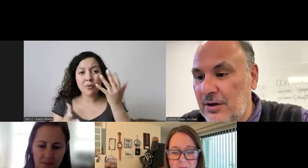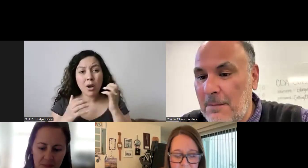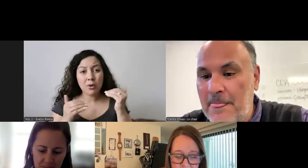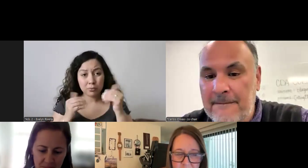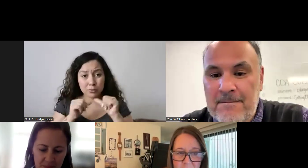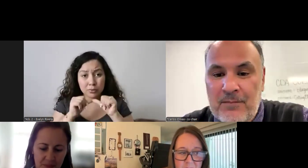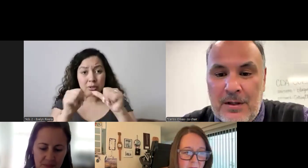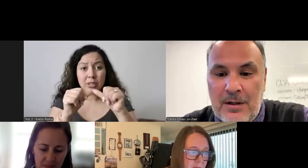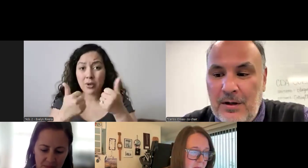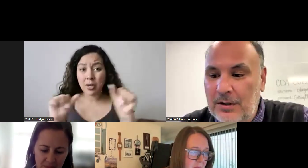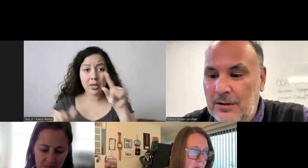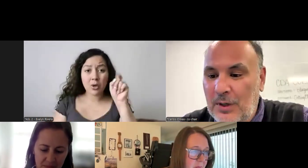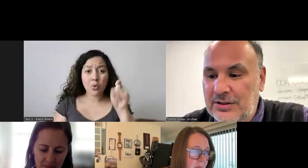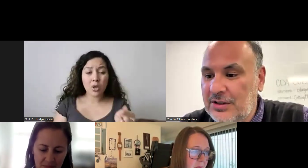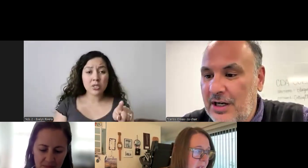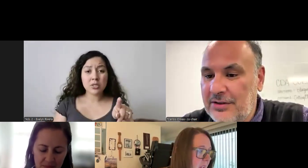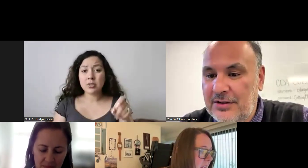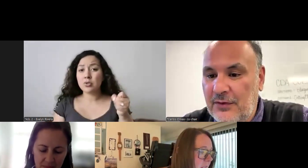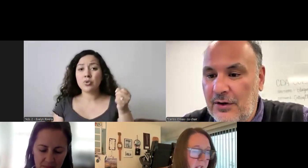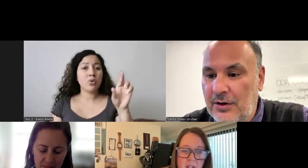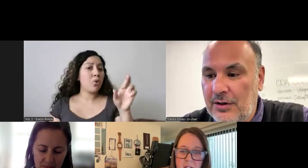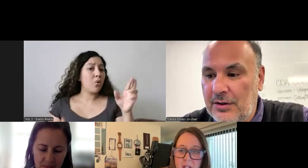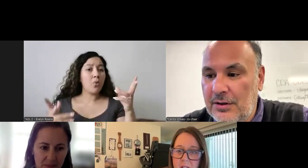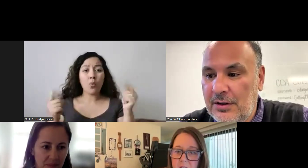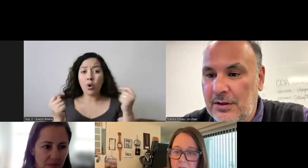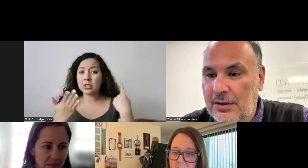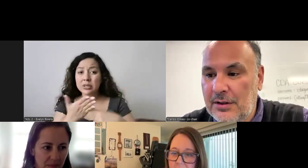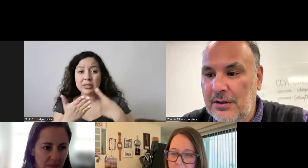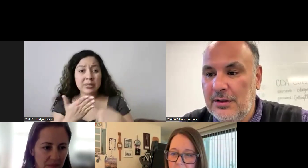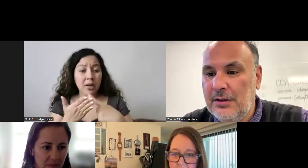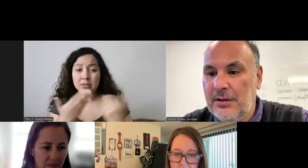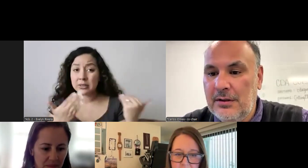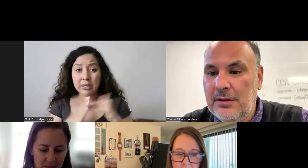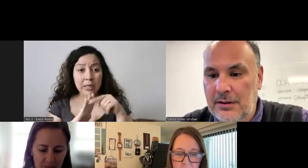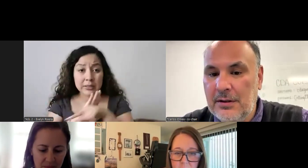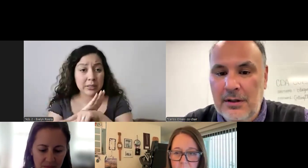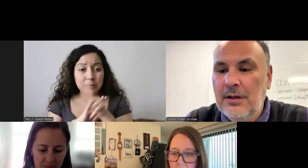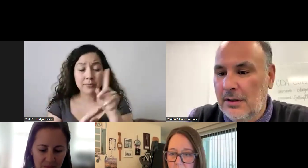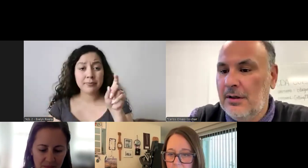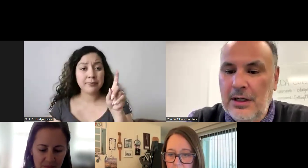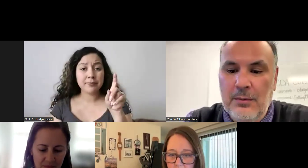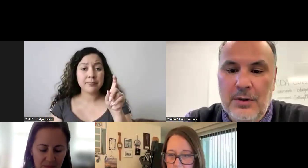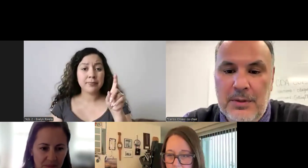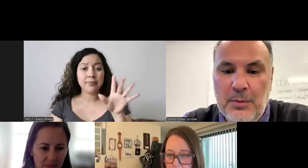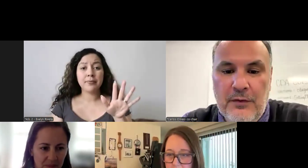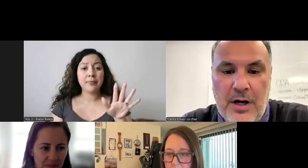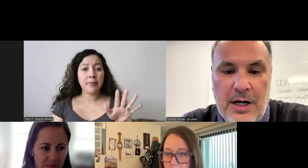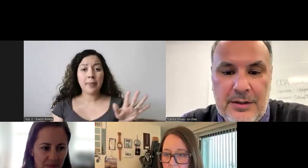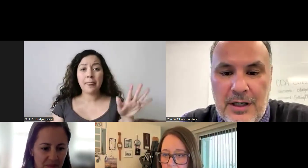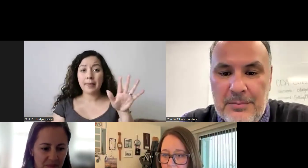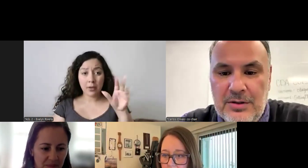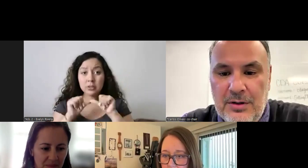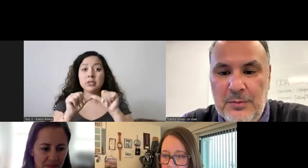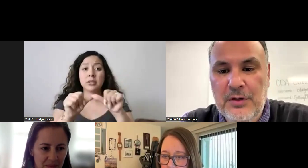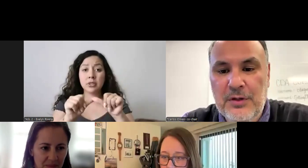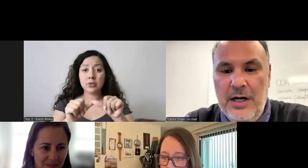questions or wants to discuss this further. Yeah, let's go ahead and move on. Yeah. Okay, we're going to be moving on.